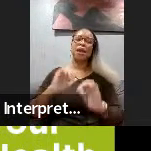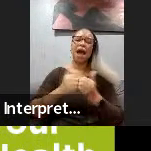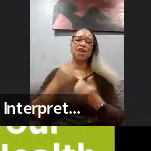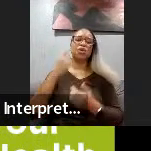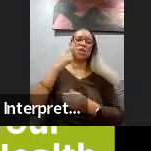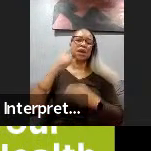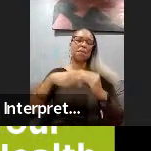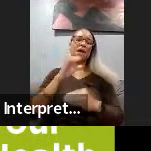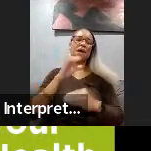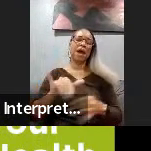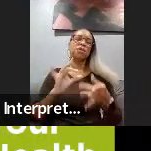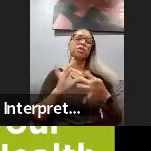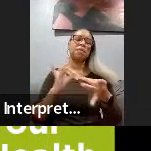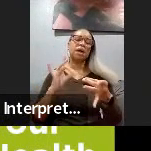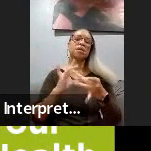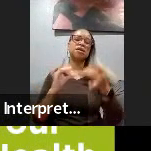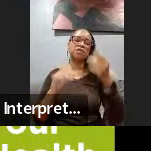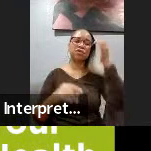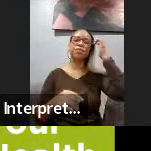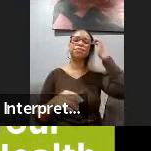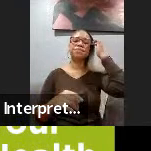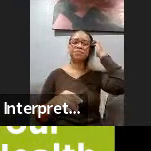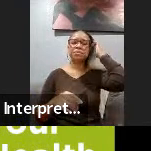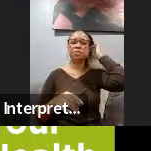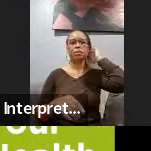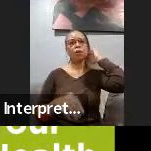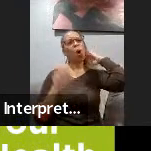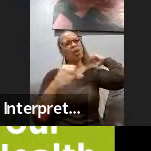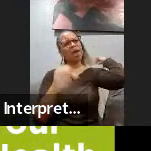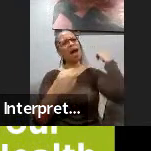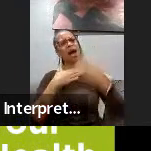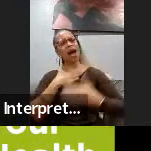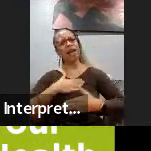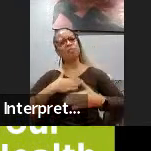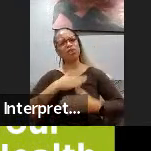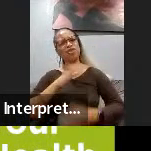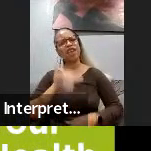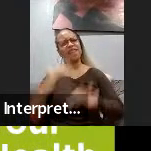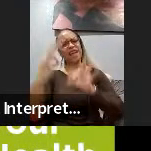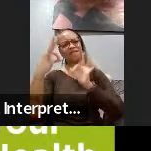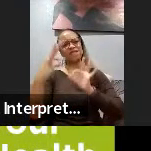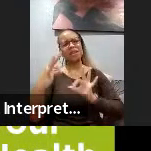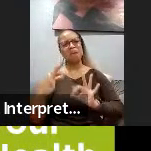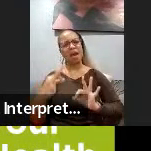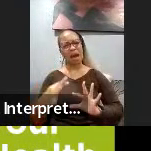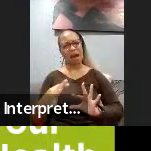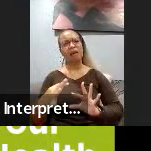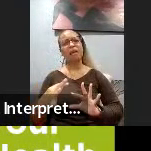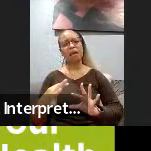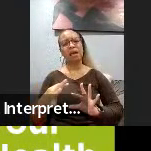terms of your message. Yeah. So, and I appreciate that feedback. So,